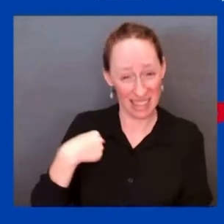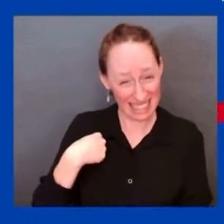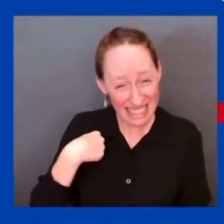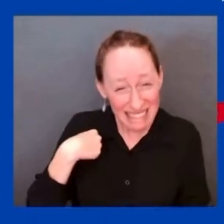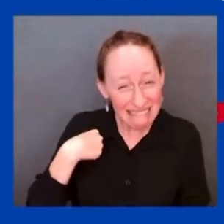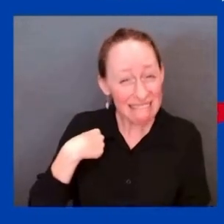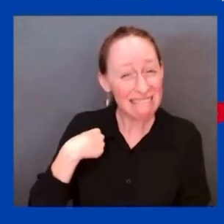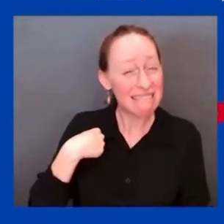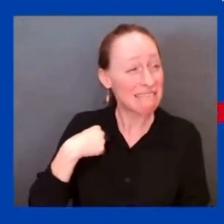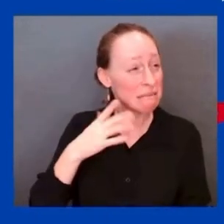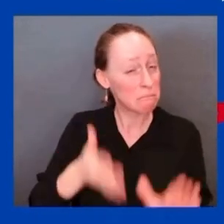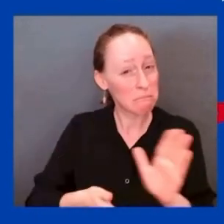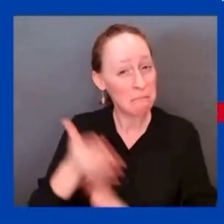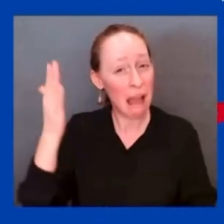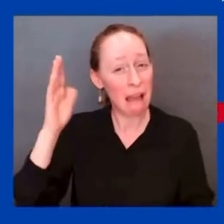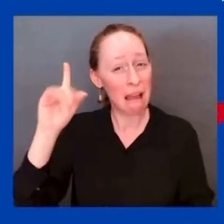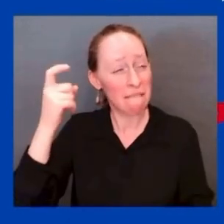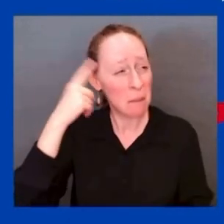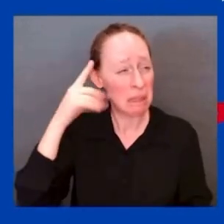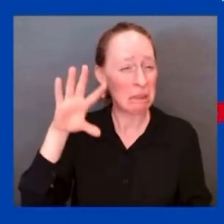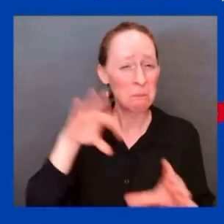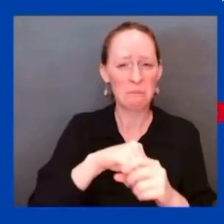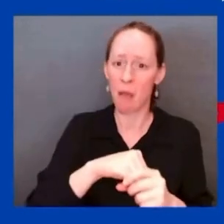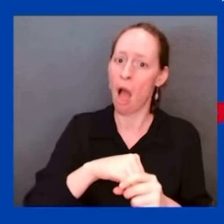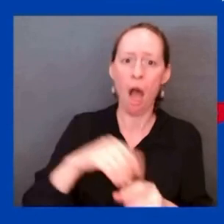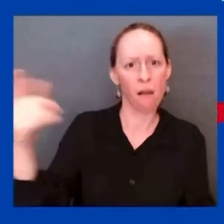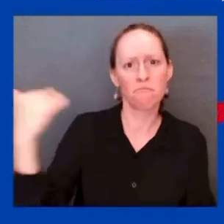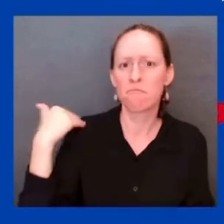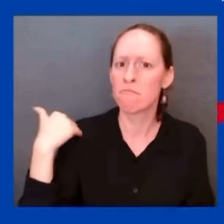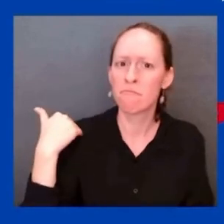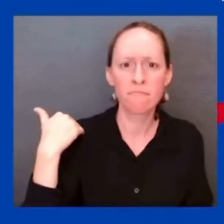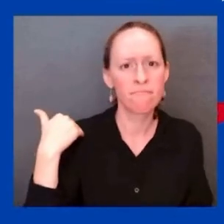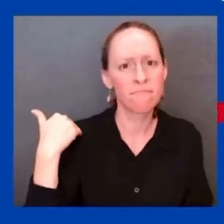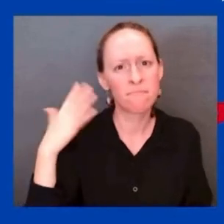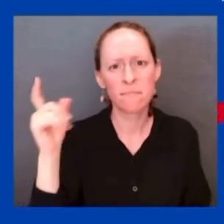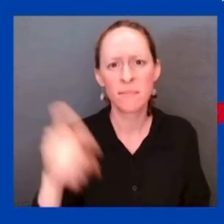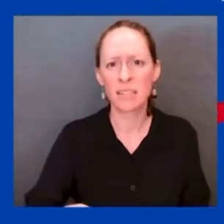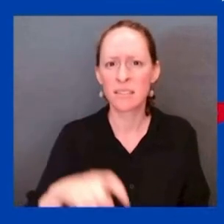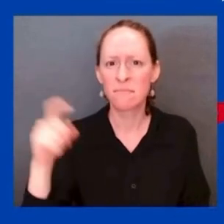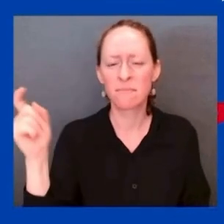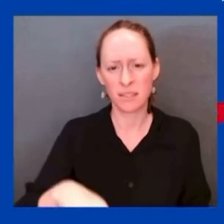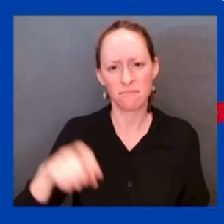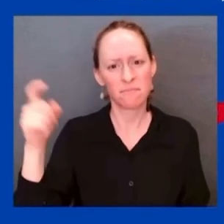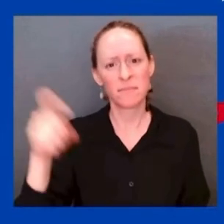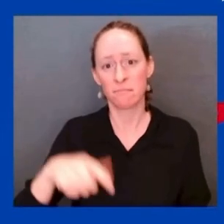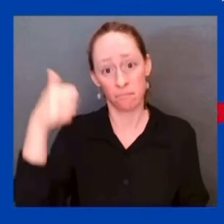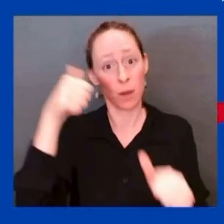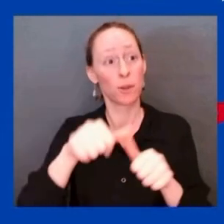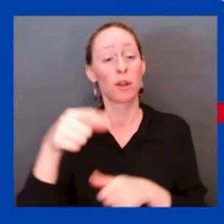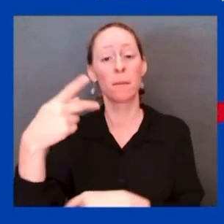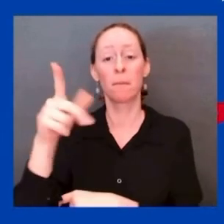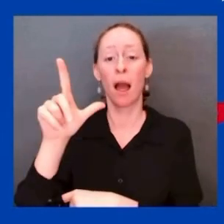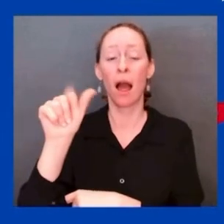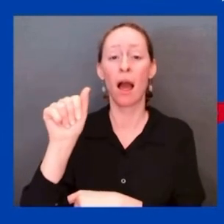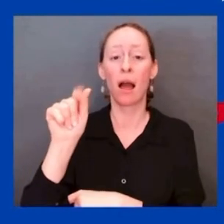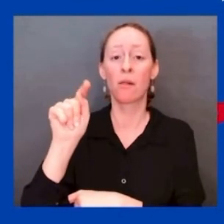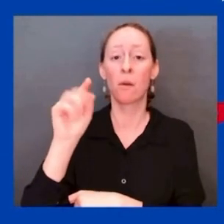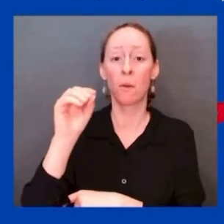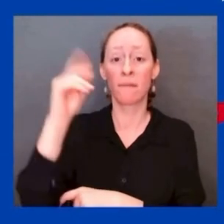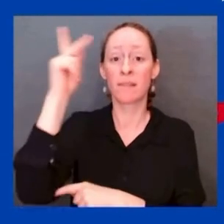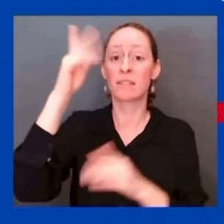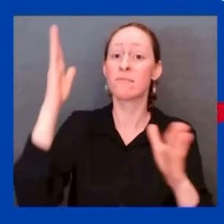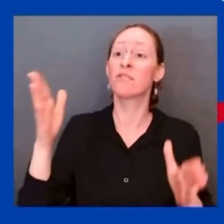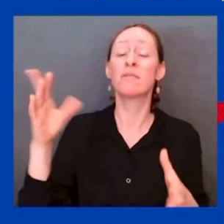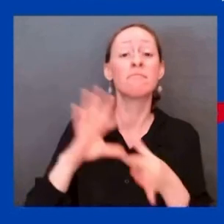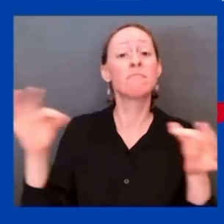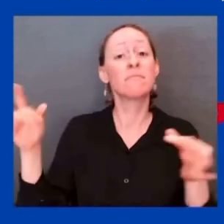said, Joe? I'm trying to think, what the hell did Plato say? But what he said was, to paraphrase him, he said, the penalty good people